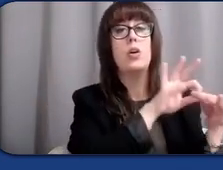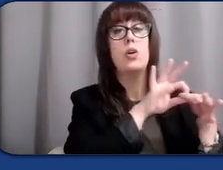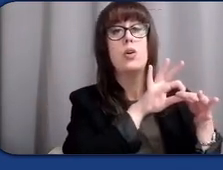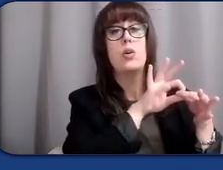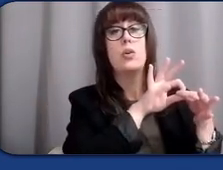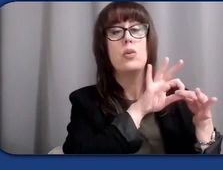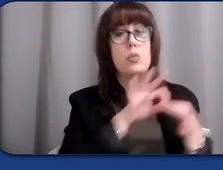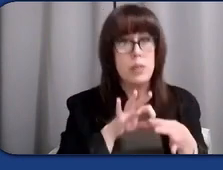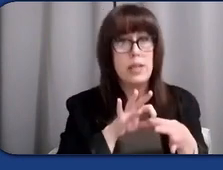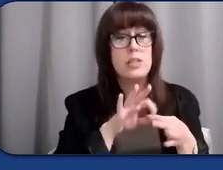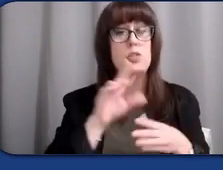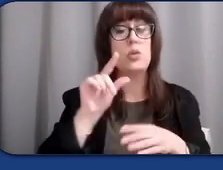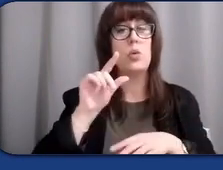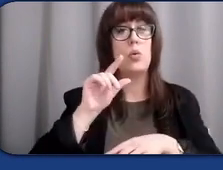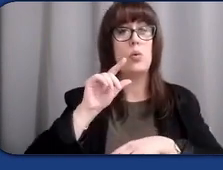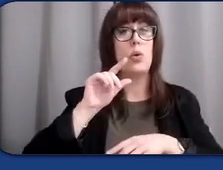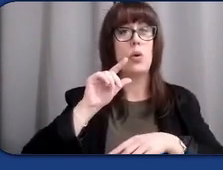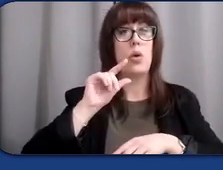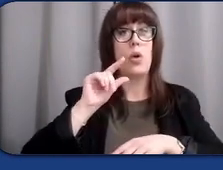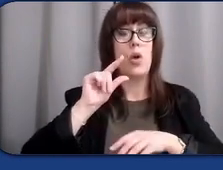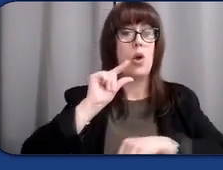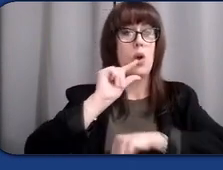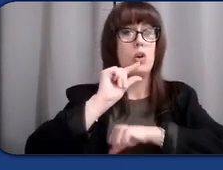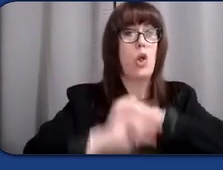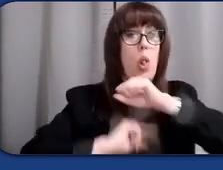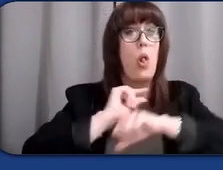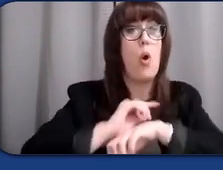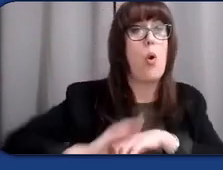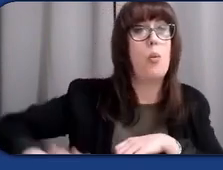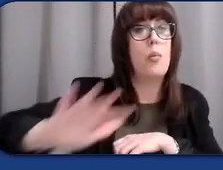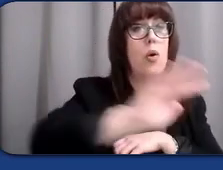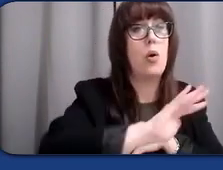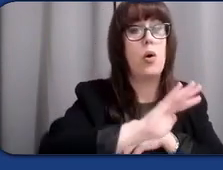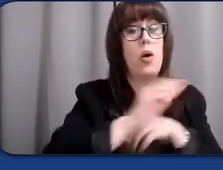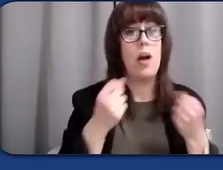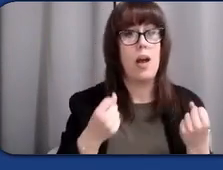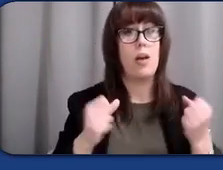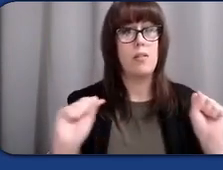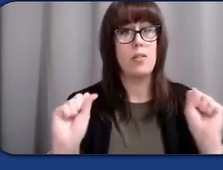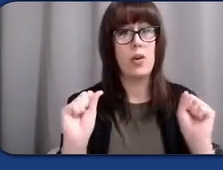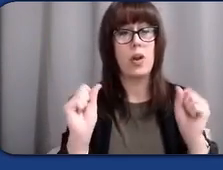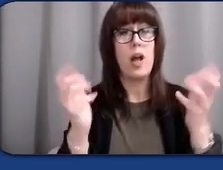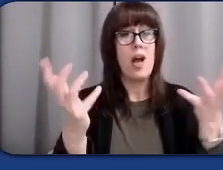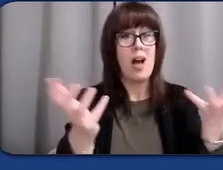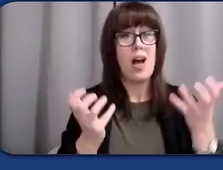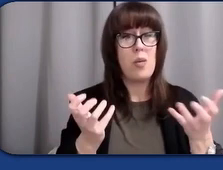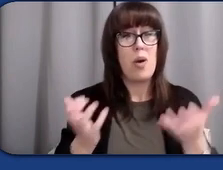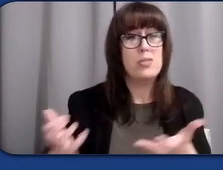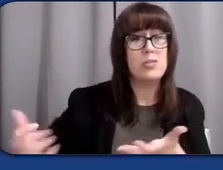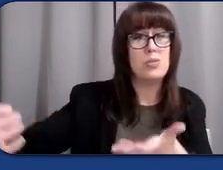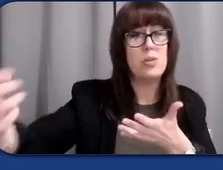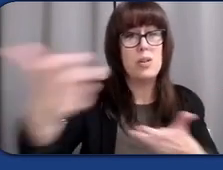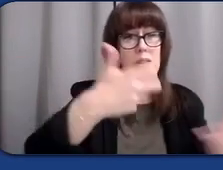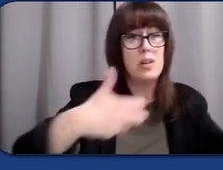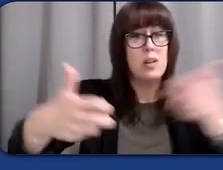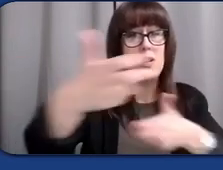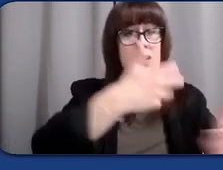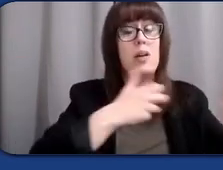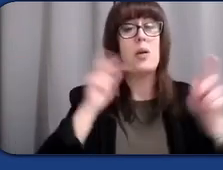global effort, my idea is to bring together the people around the world to focus